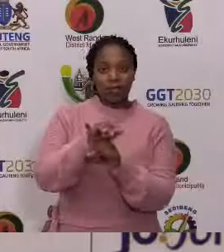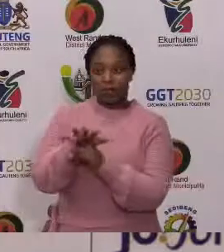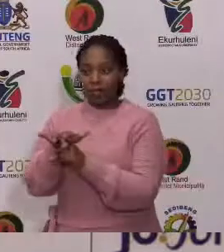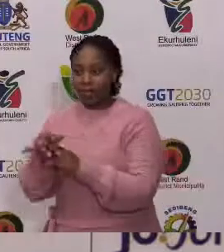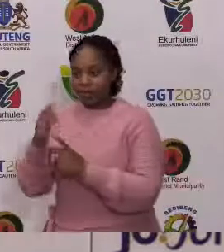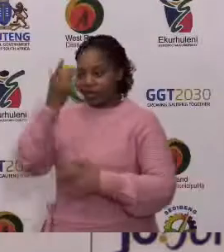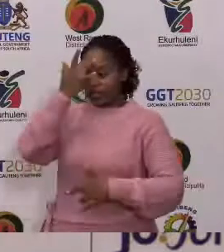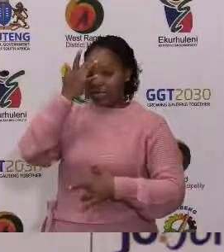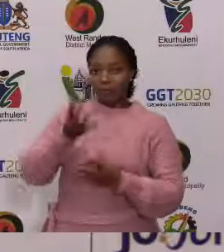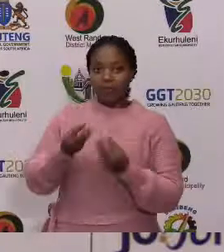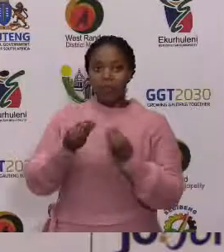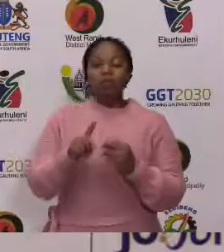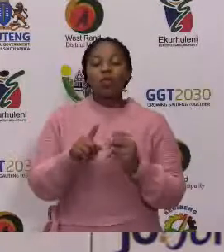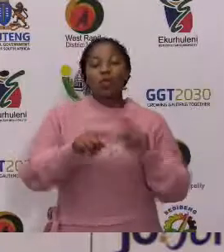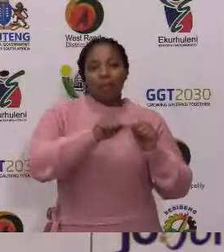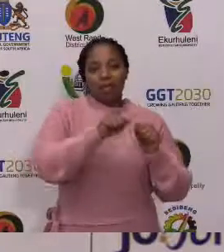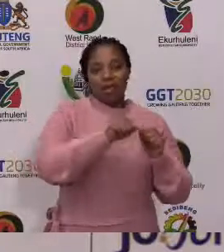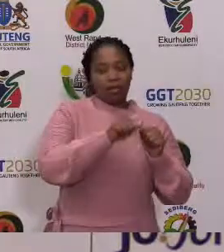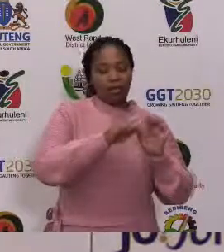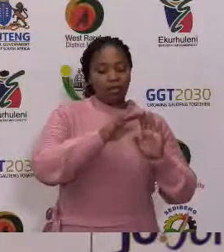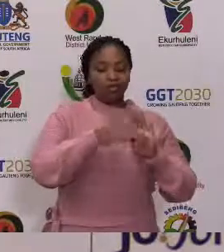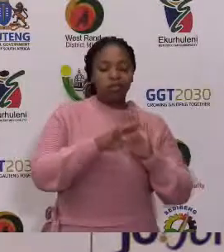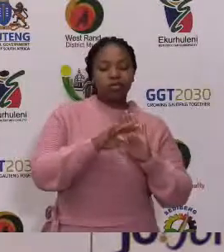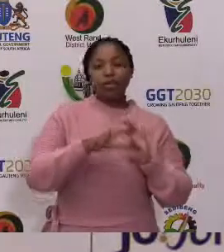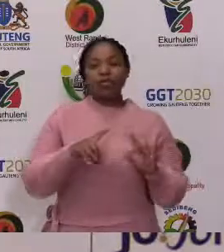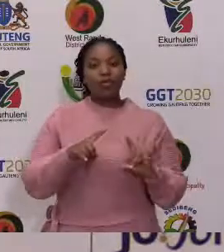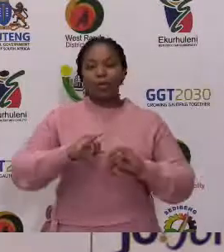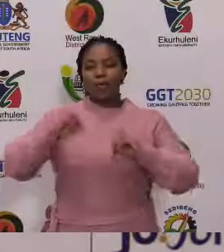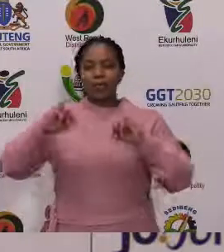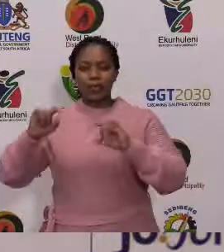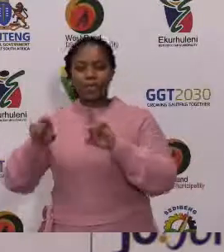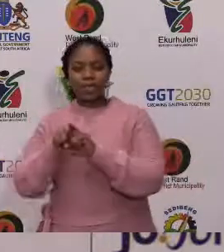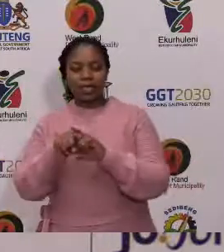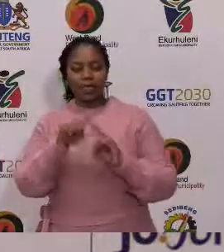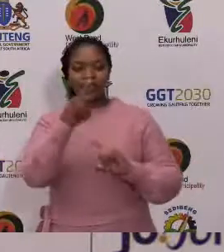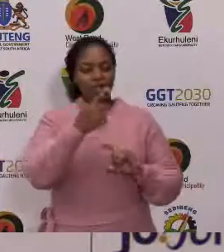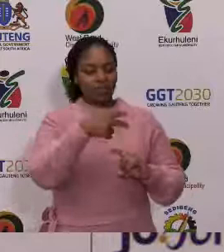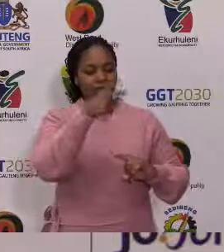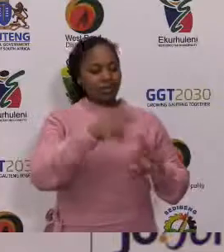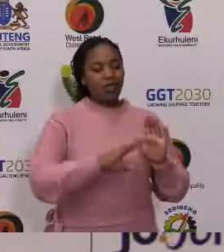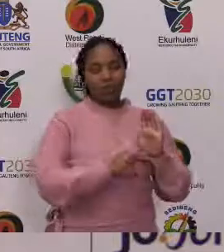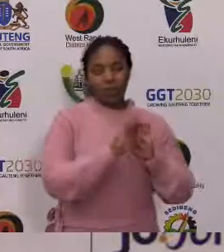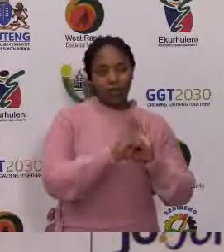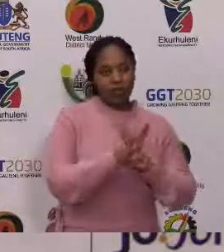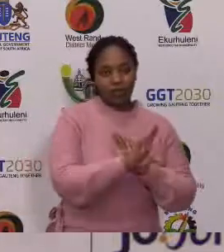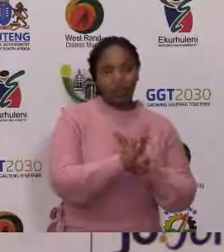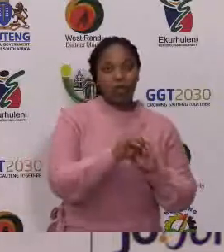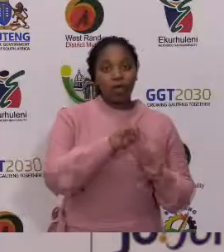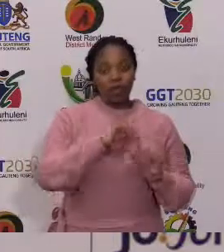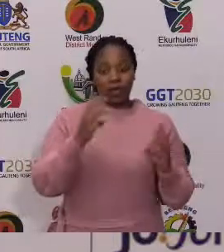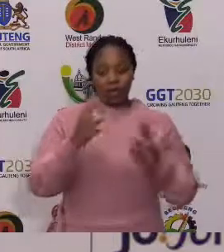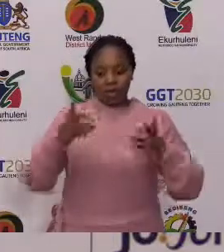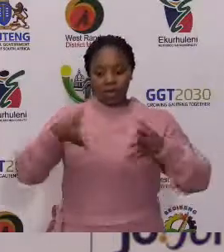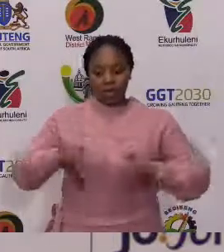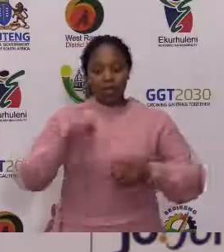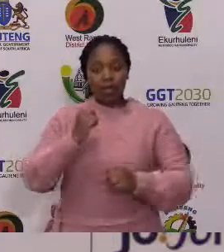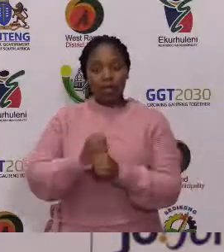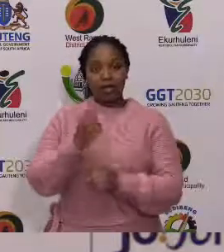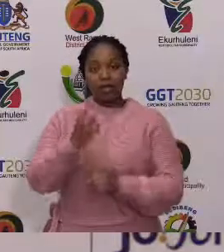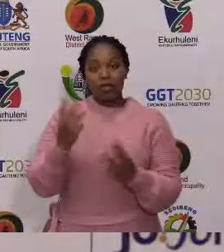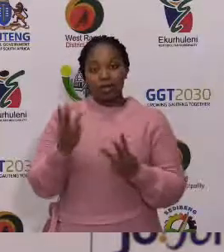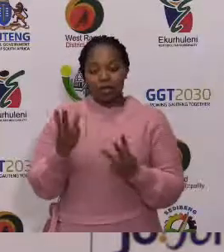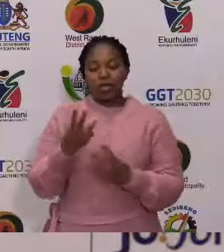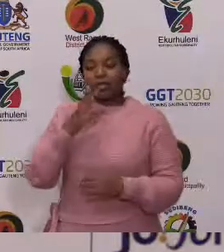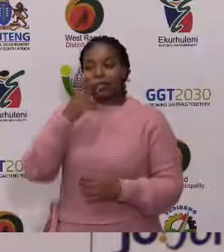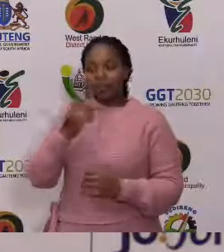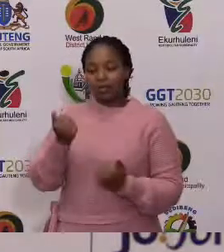in developing severe disease. So to some extent, a large percentage of people in Gauteng are actually already so-called immunized